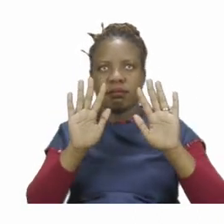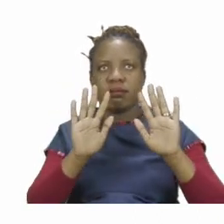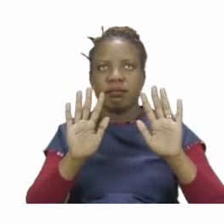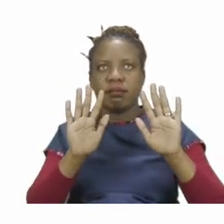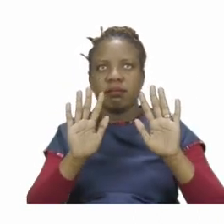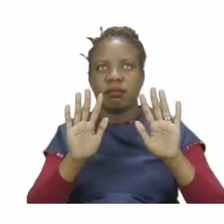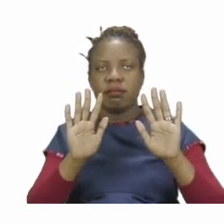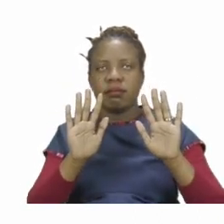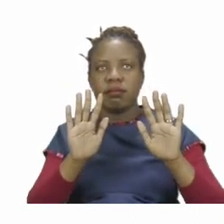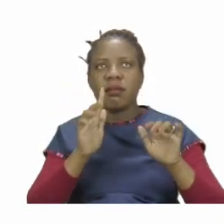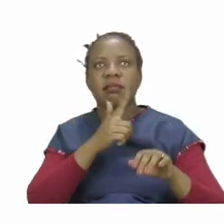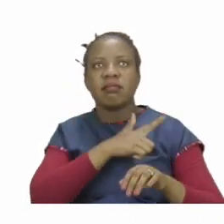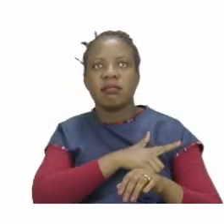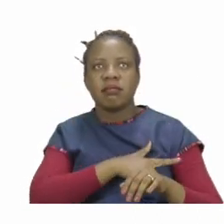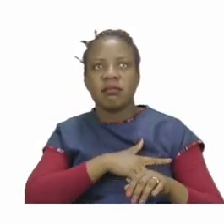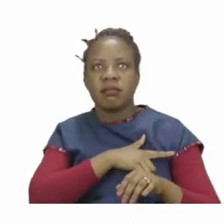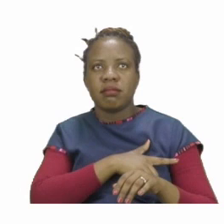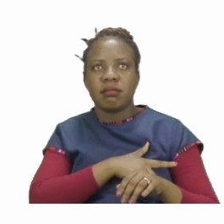live,